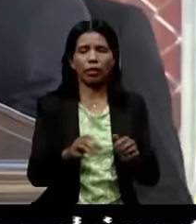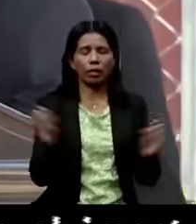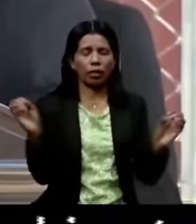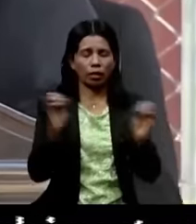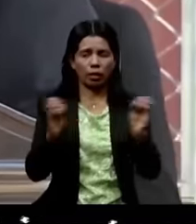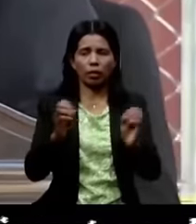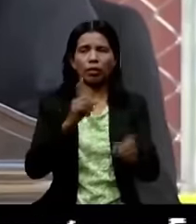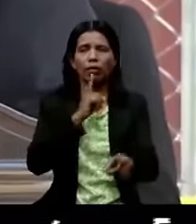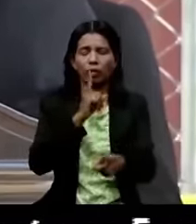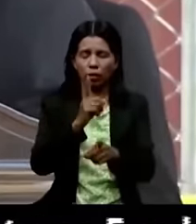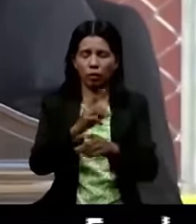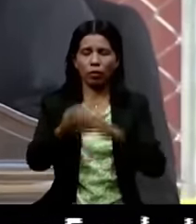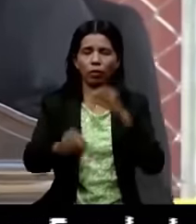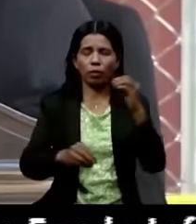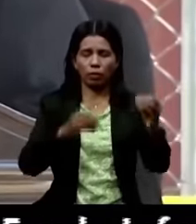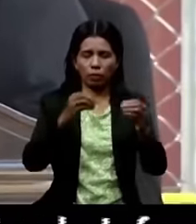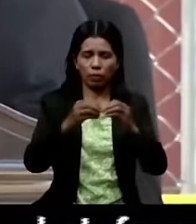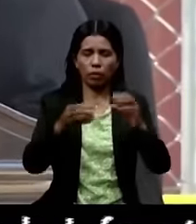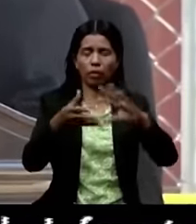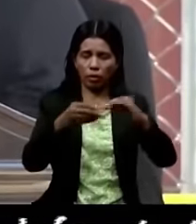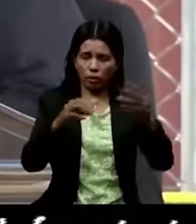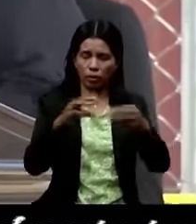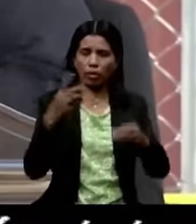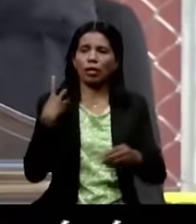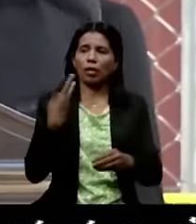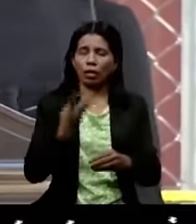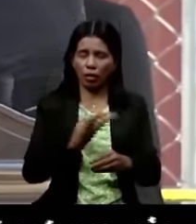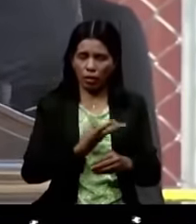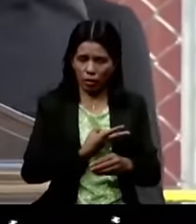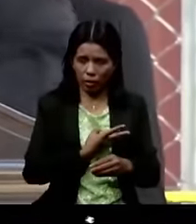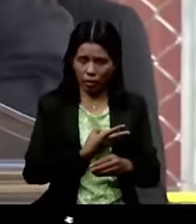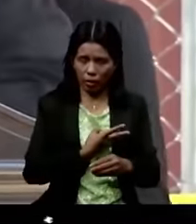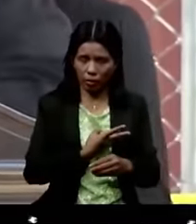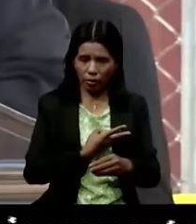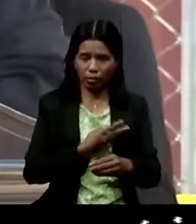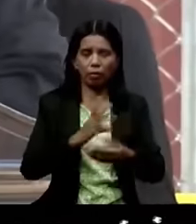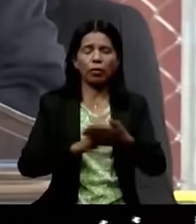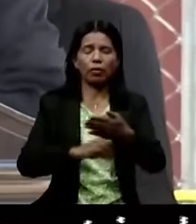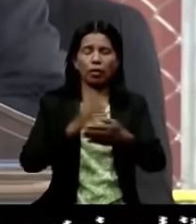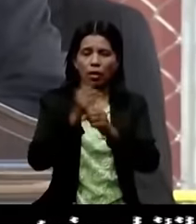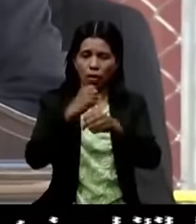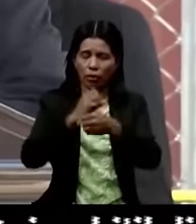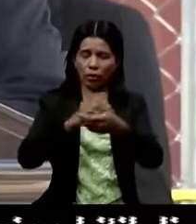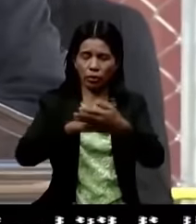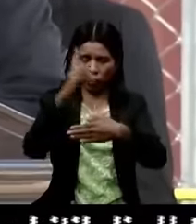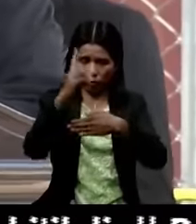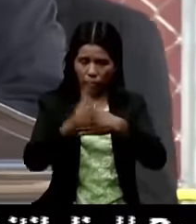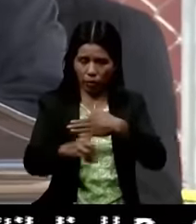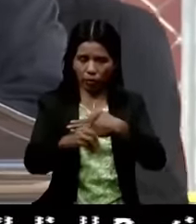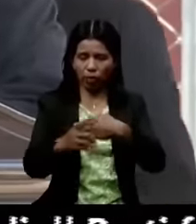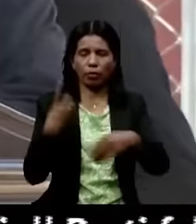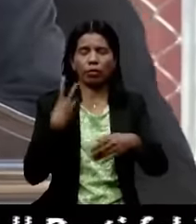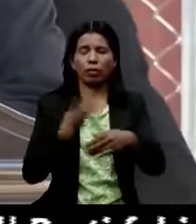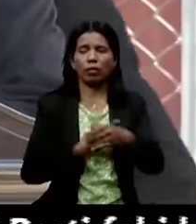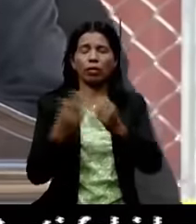This is not just a significant milestone in our infrastructure development, but a testament